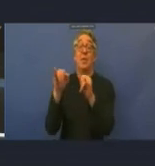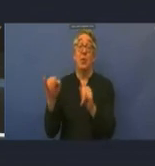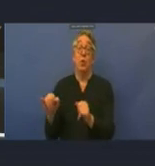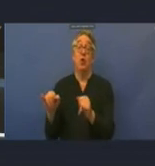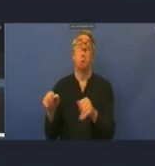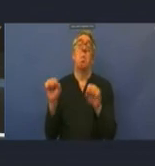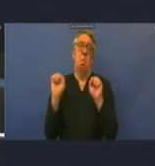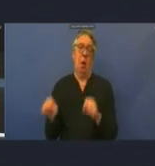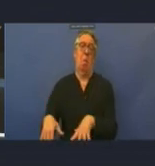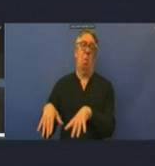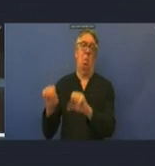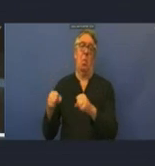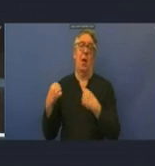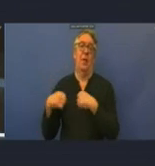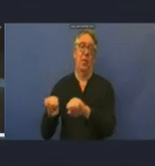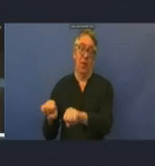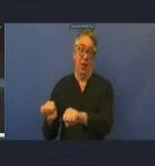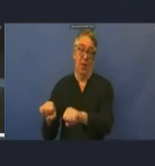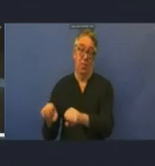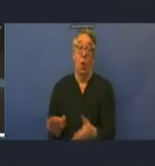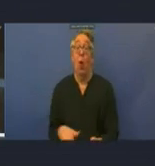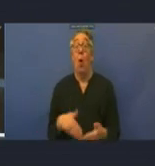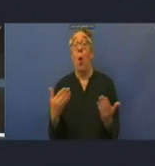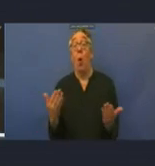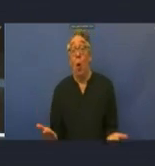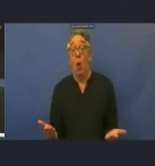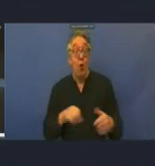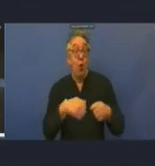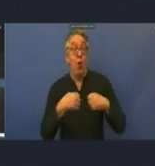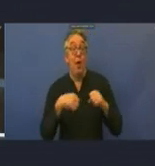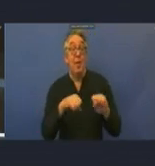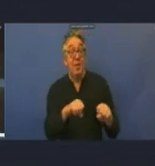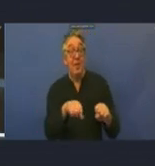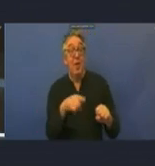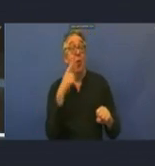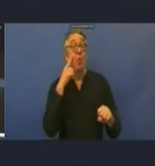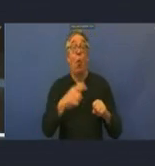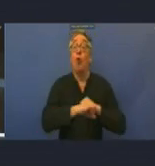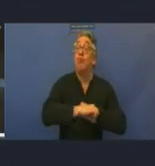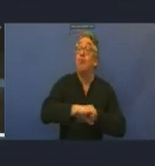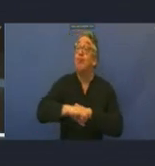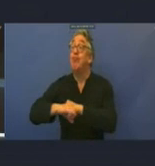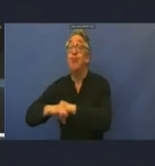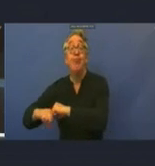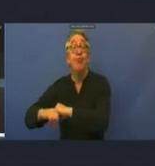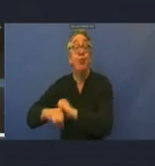And also, if the activity is the promotion of results, it can take place at a relevant